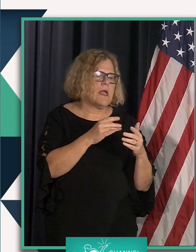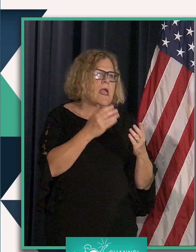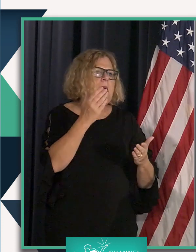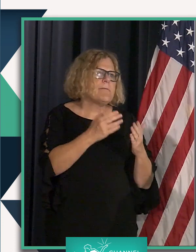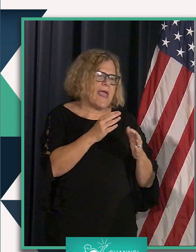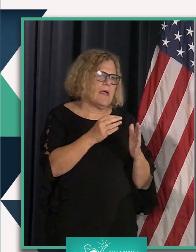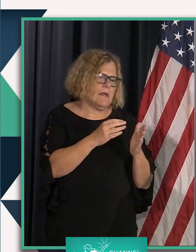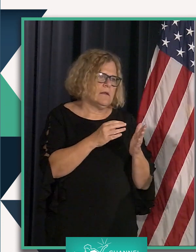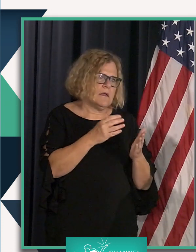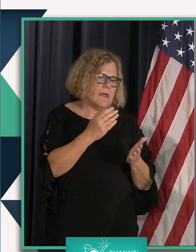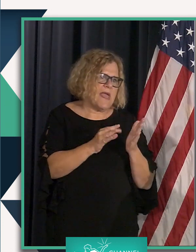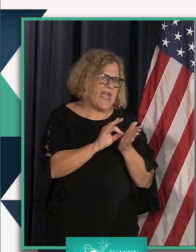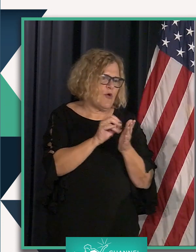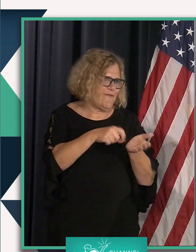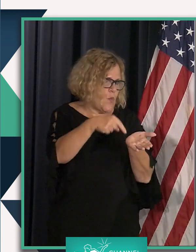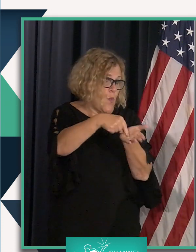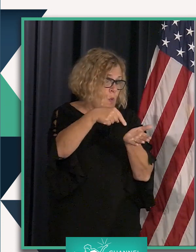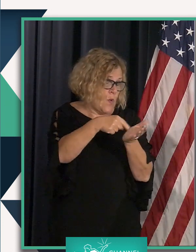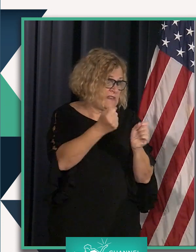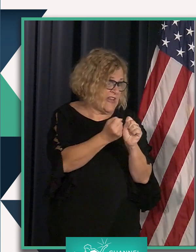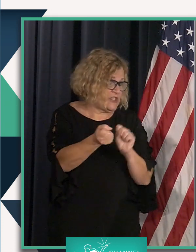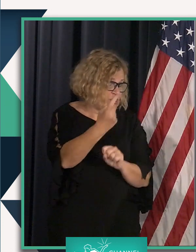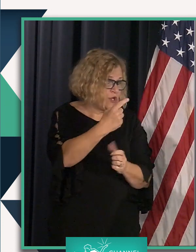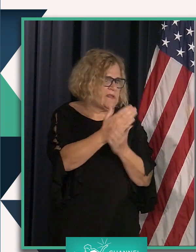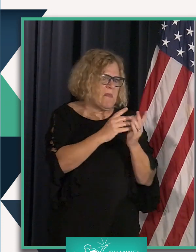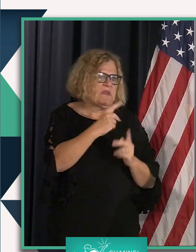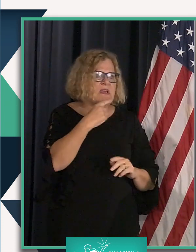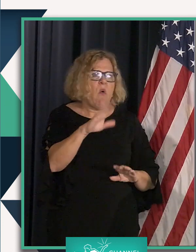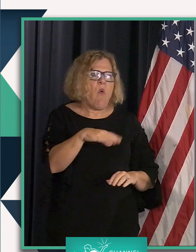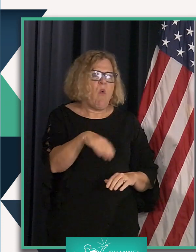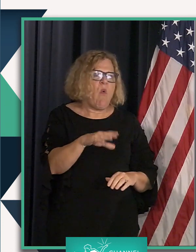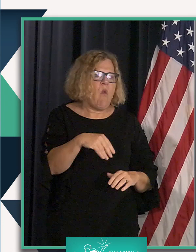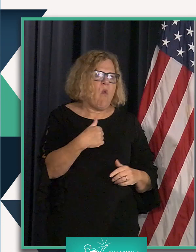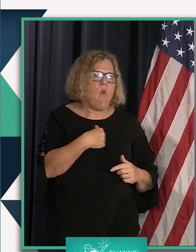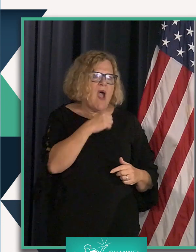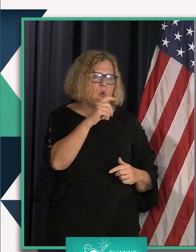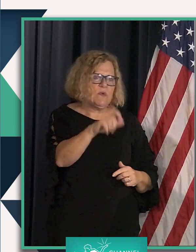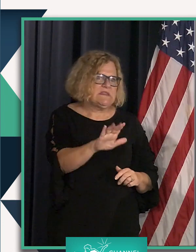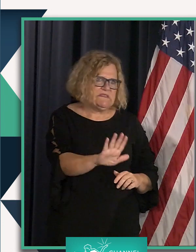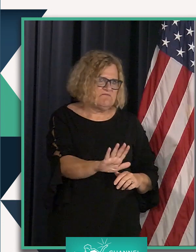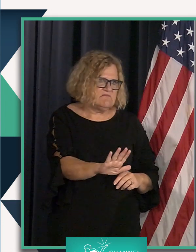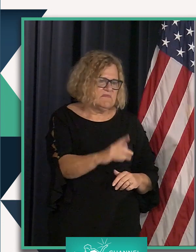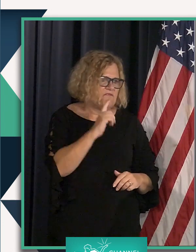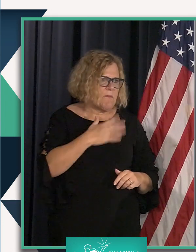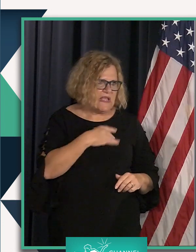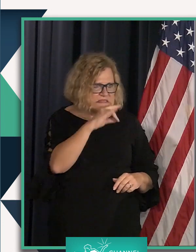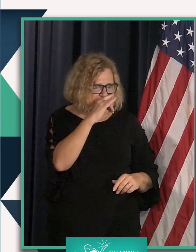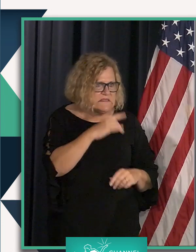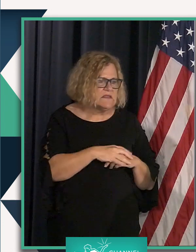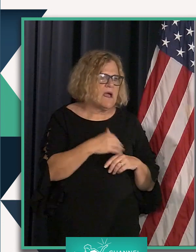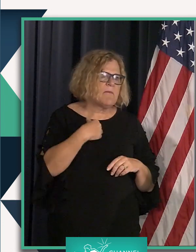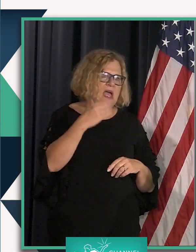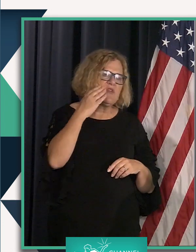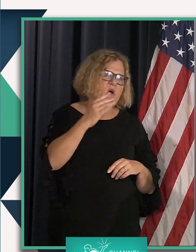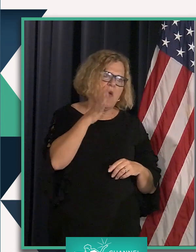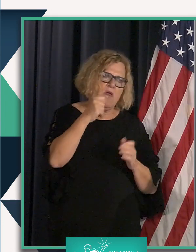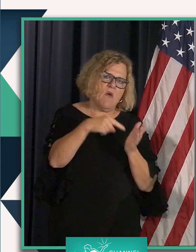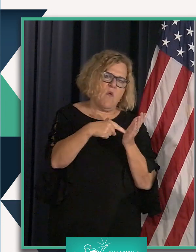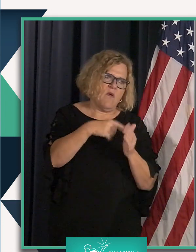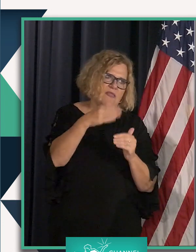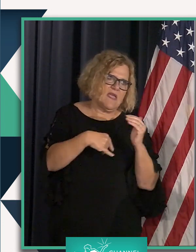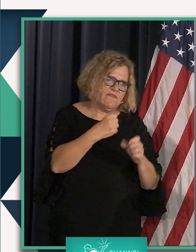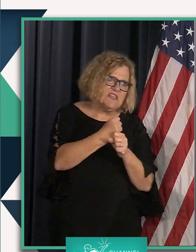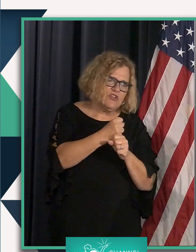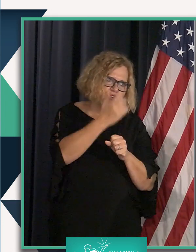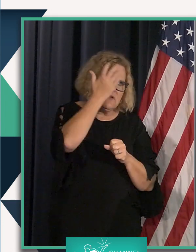count against if you owe next year. Some people say, well, I don't need it for my kids, but I know I'm going to owe at the end of the